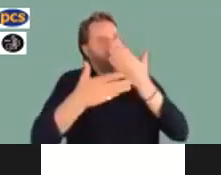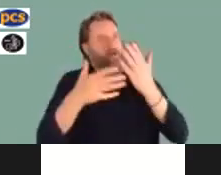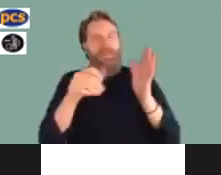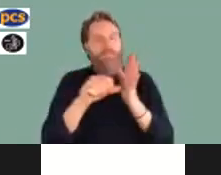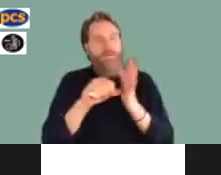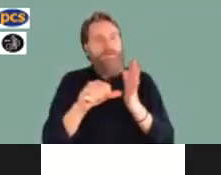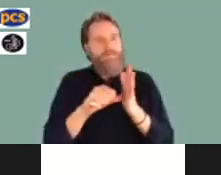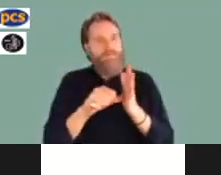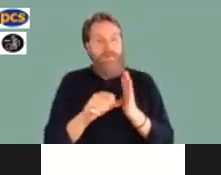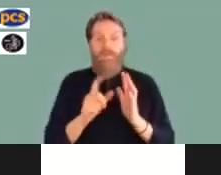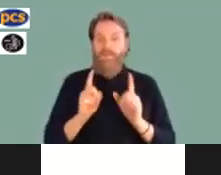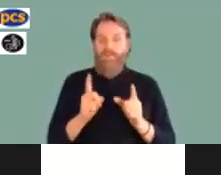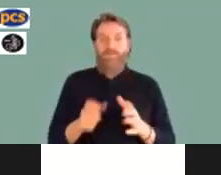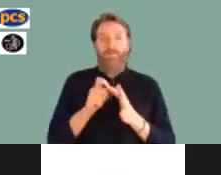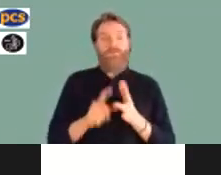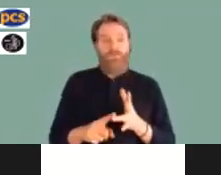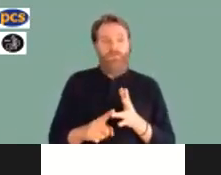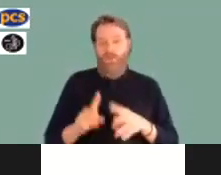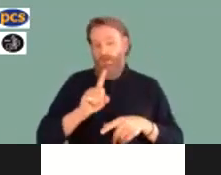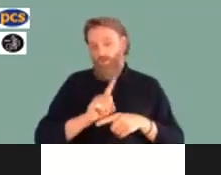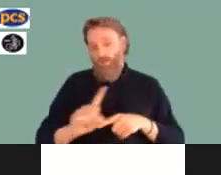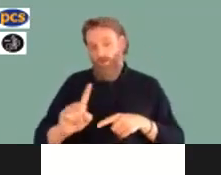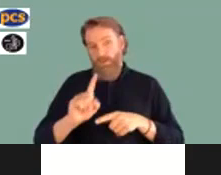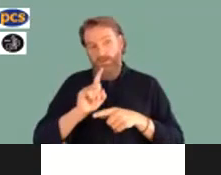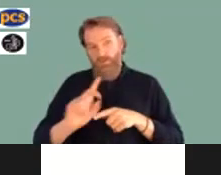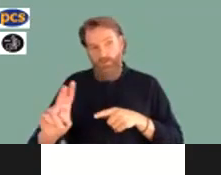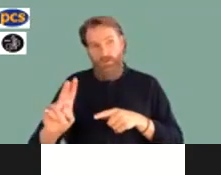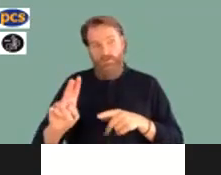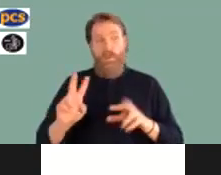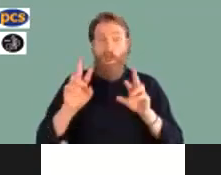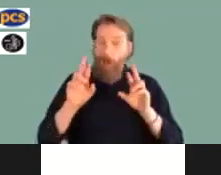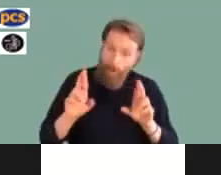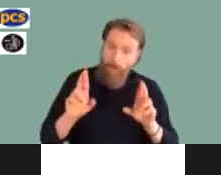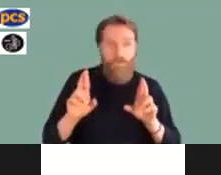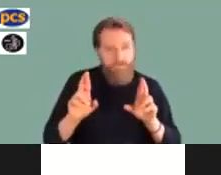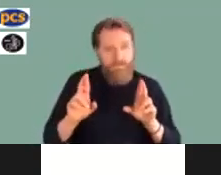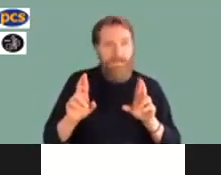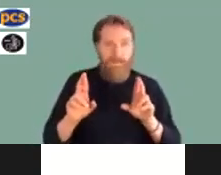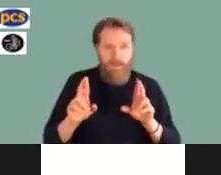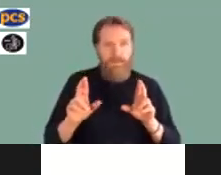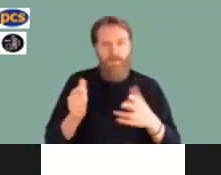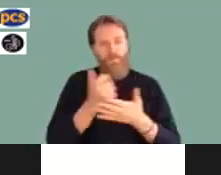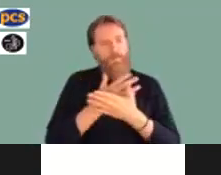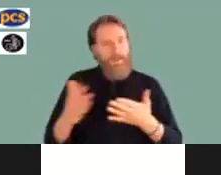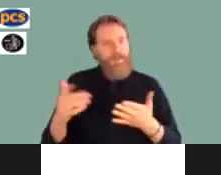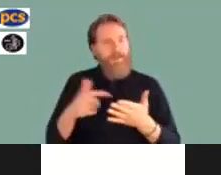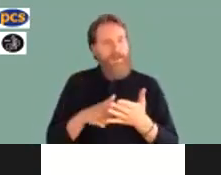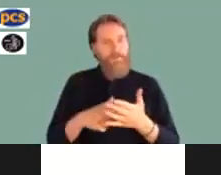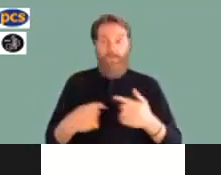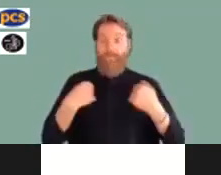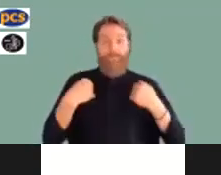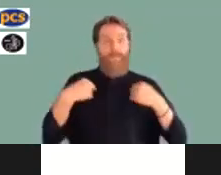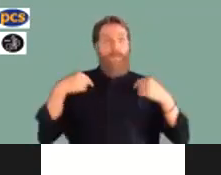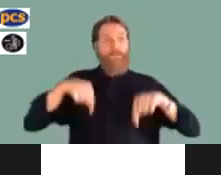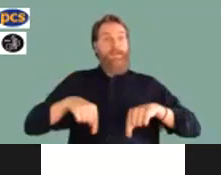that's what we're going to be doing hopefully in the next 2 weeks. And I hope that gives a flavour of my approach to these things. I'm there to support and to give whatever lead I